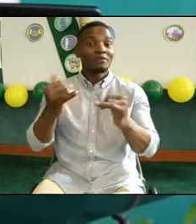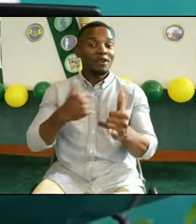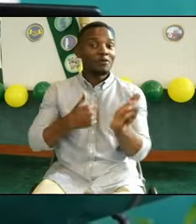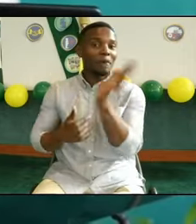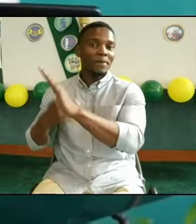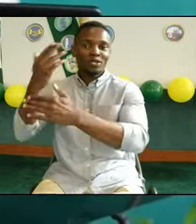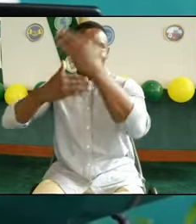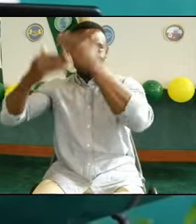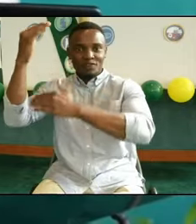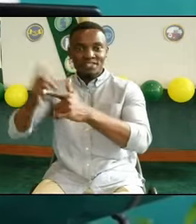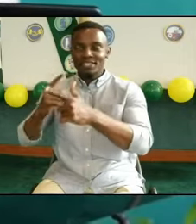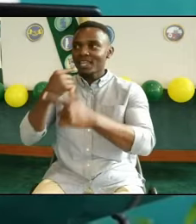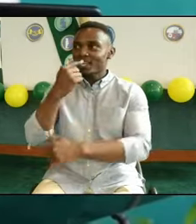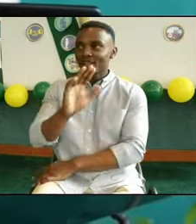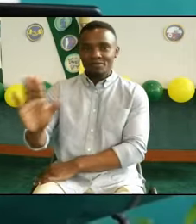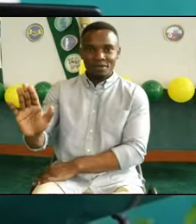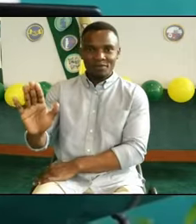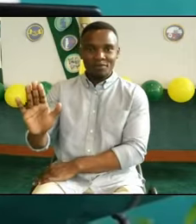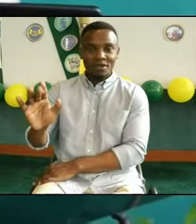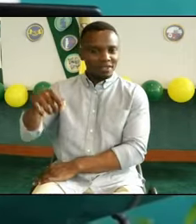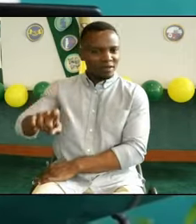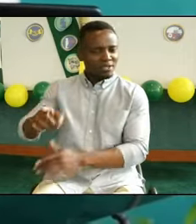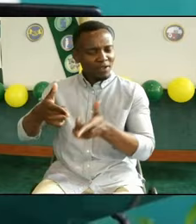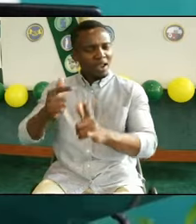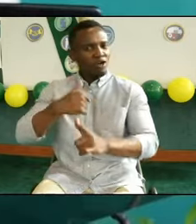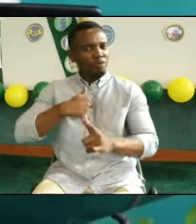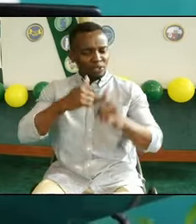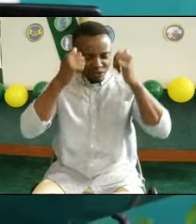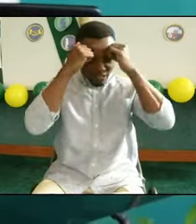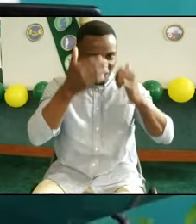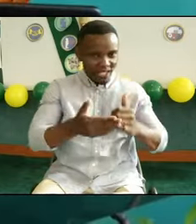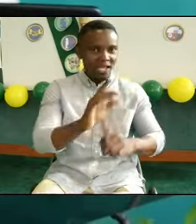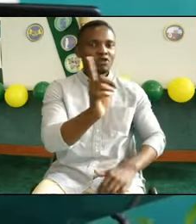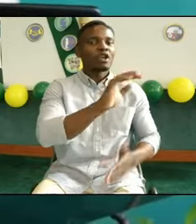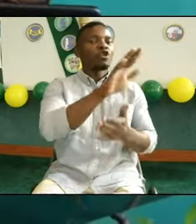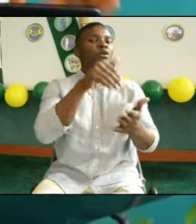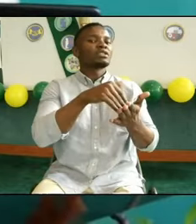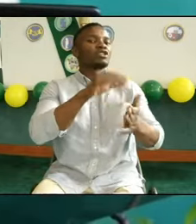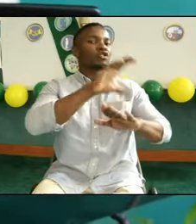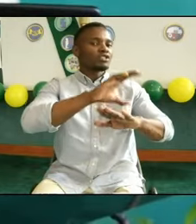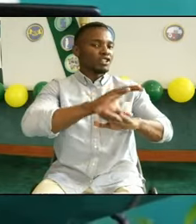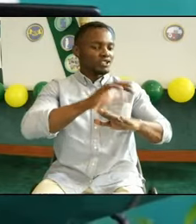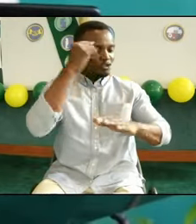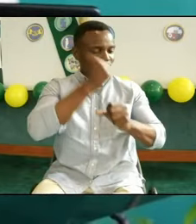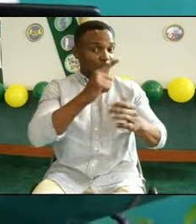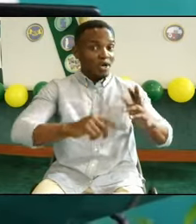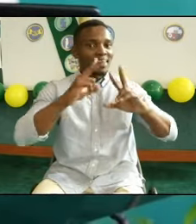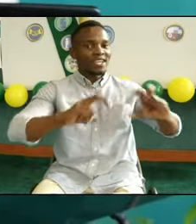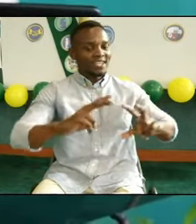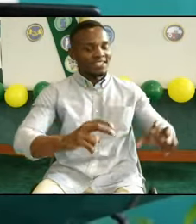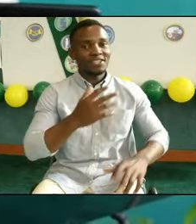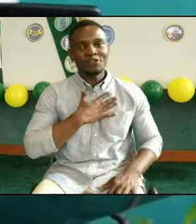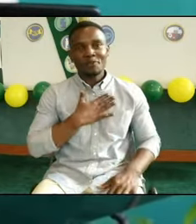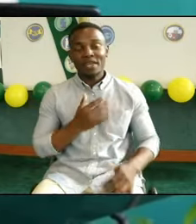university and tell them they should allow me to study Nairobi SDA Church, Central SDA Church, as my research.